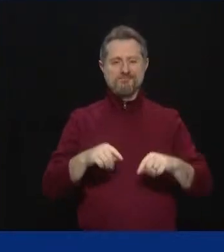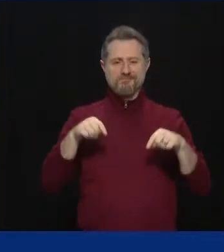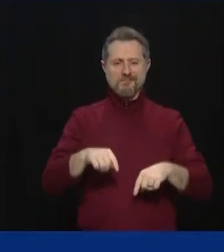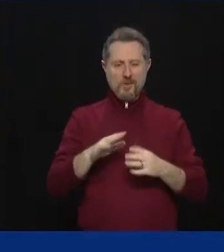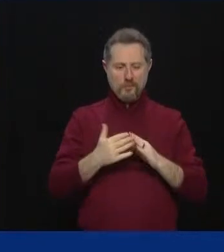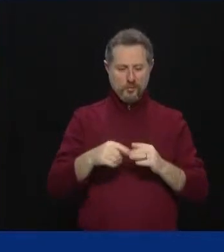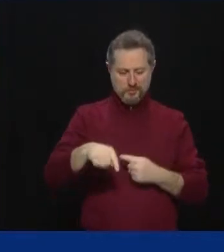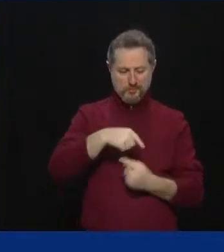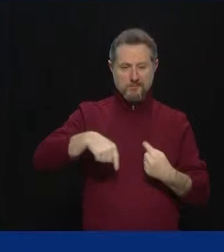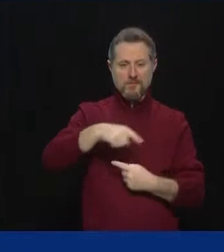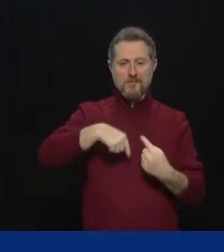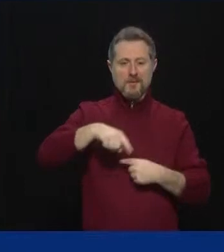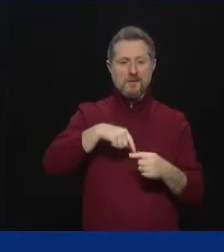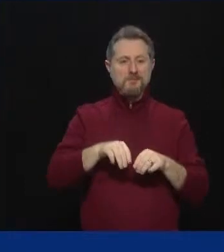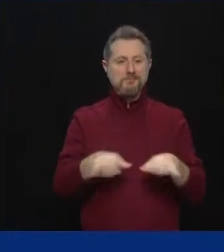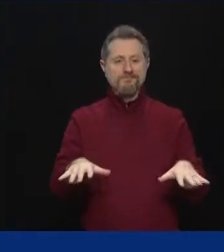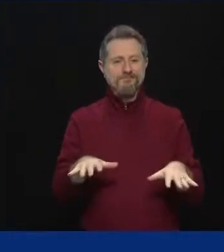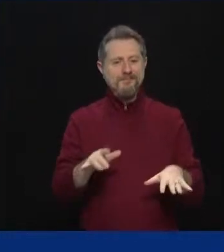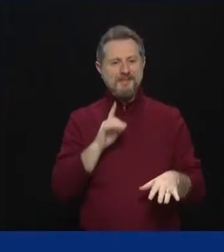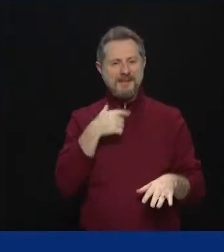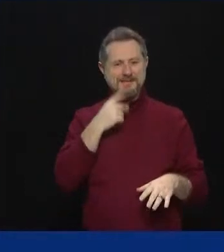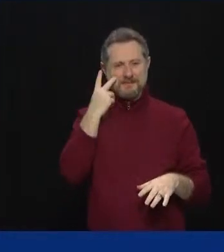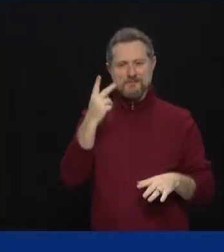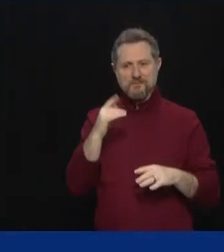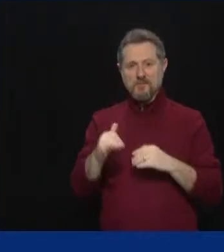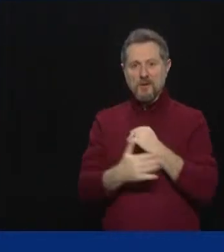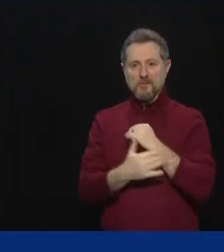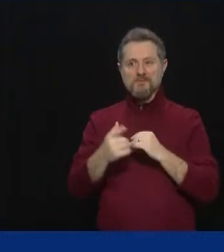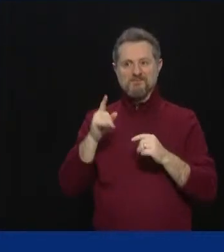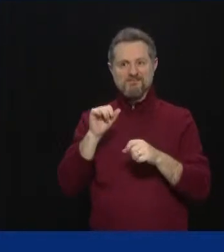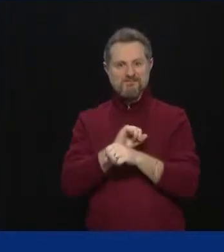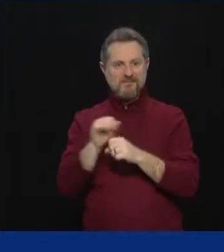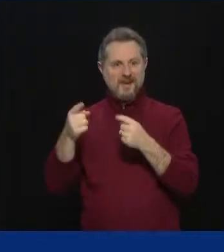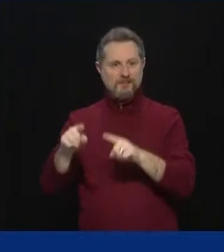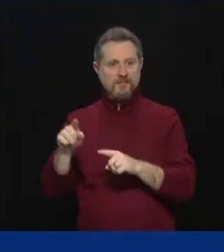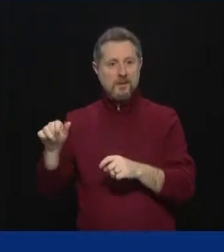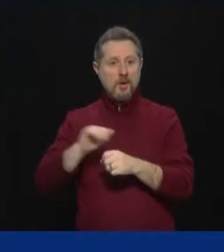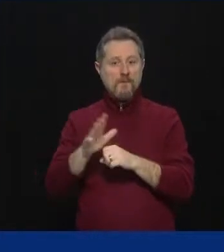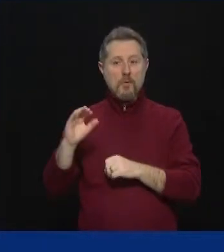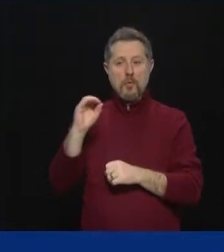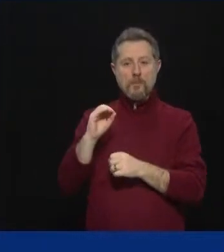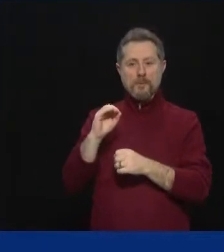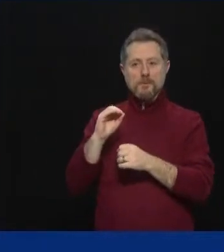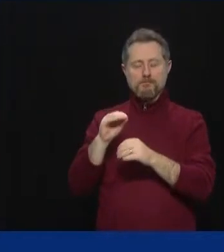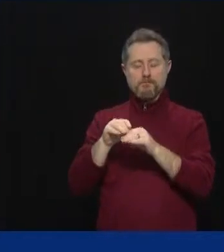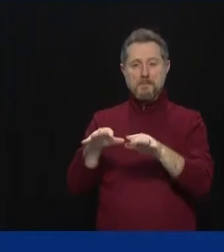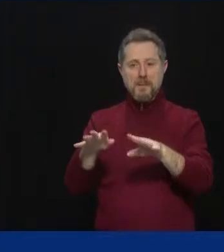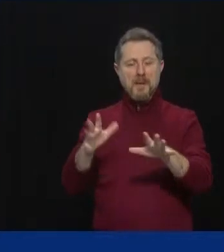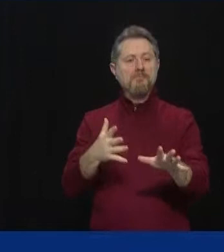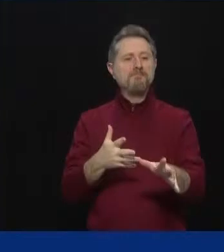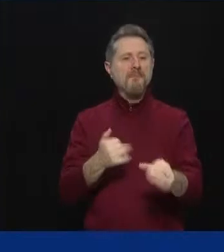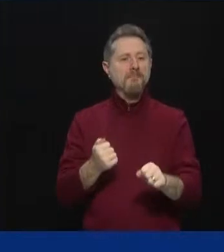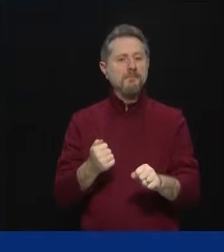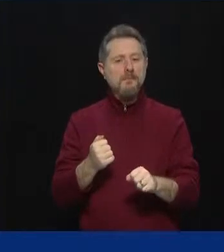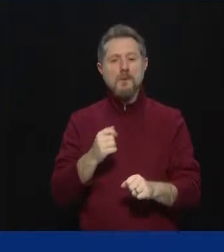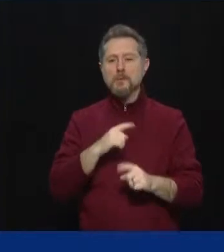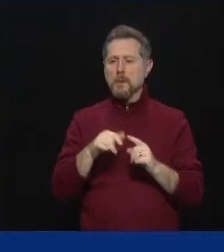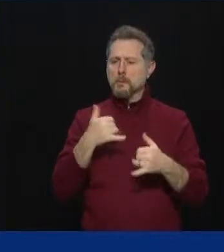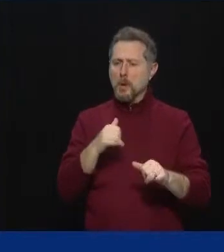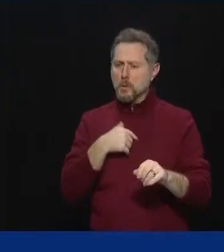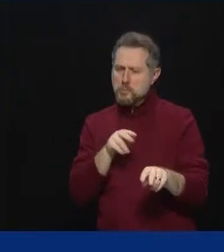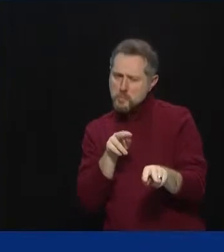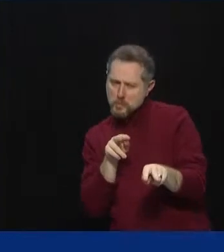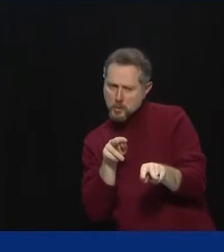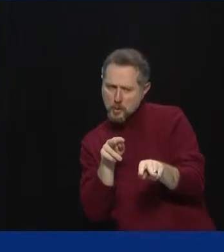in other countries where this first originated. It spreads very quickly. And we are still monitoring the situation. I'll have the doctor speak about this,